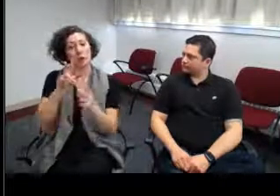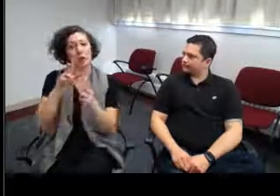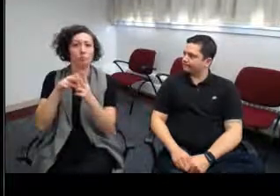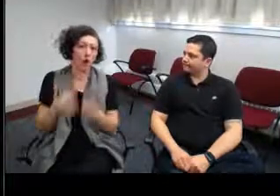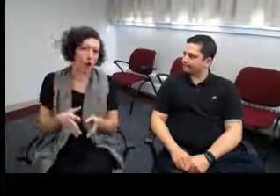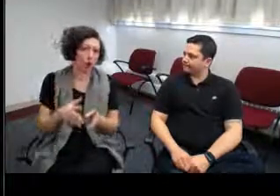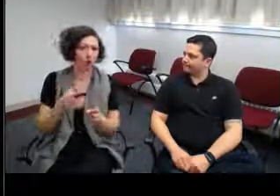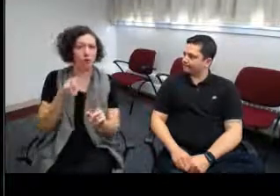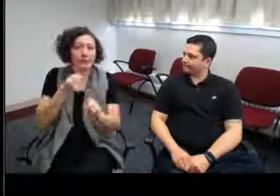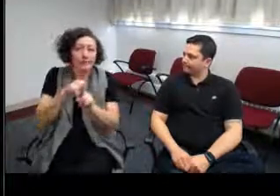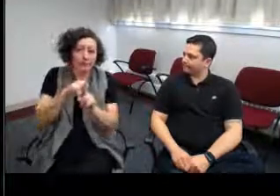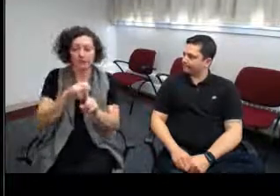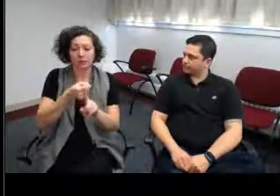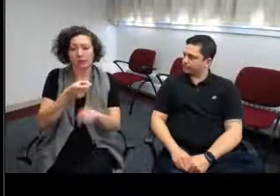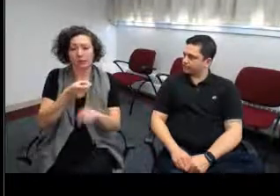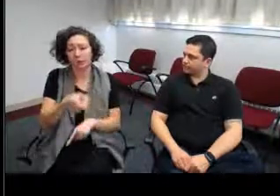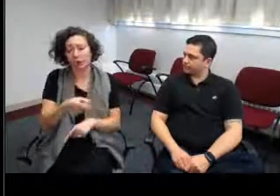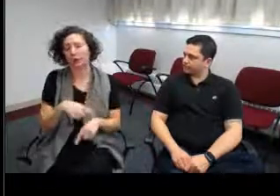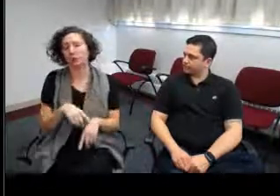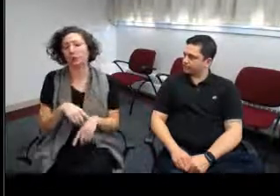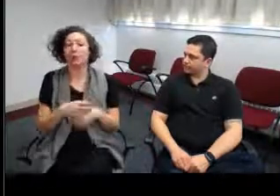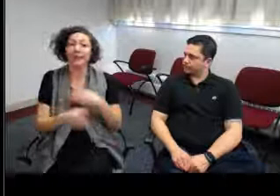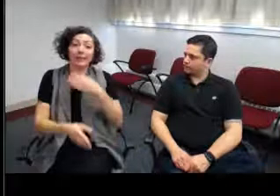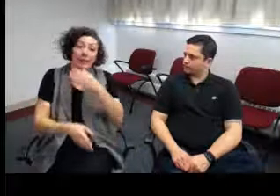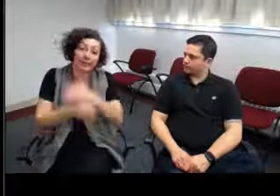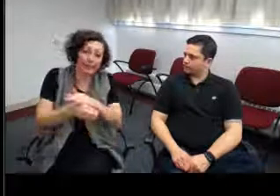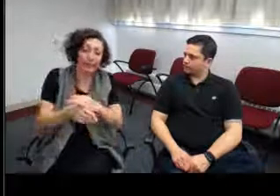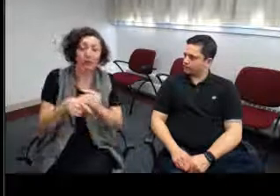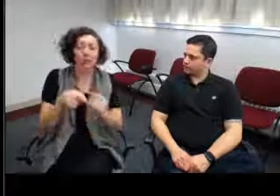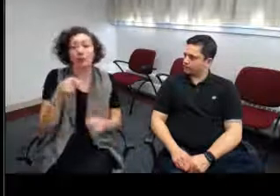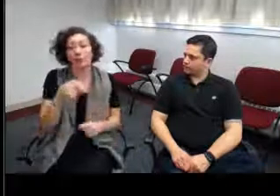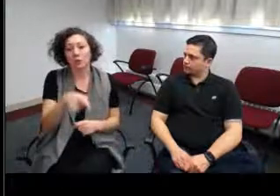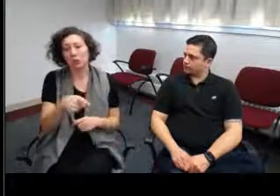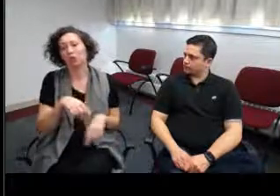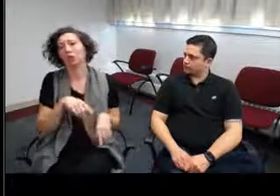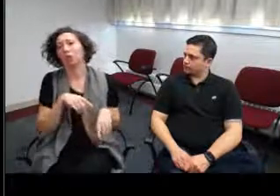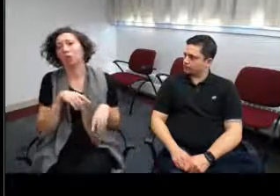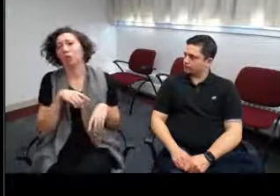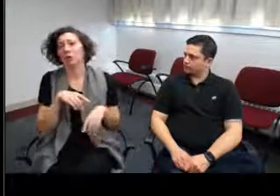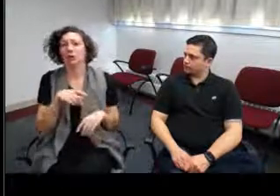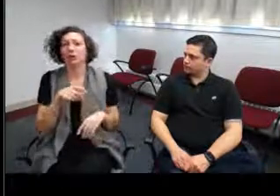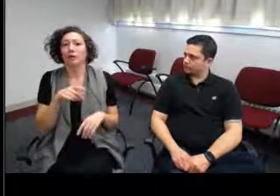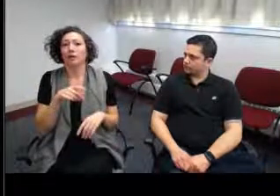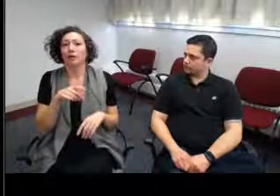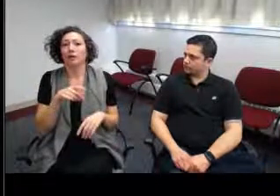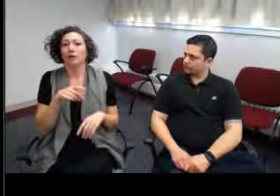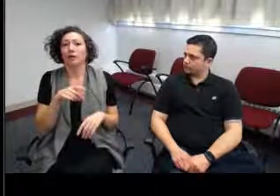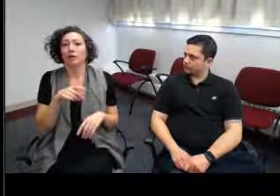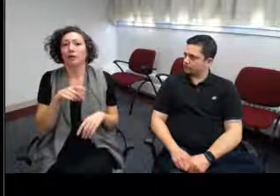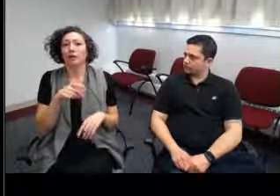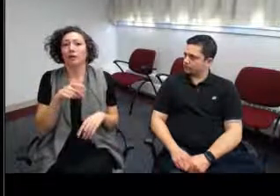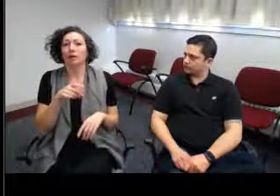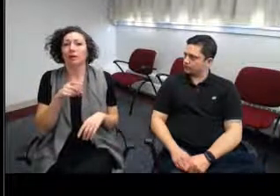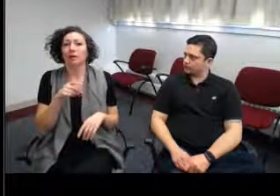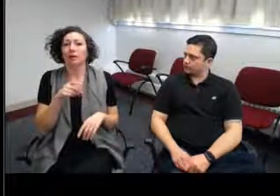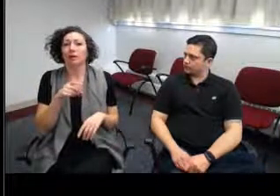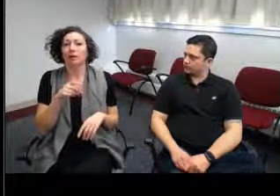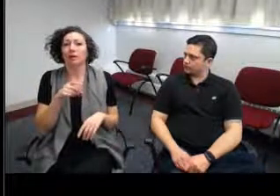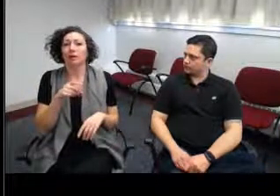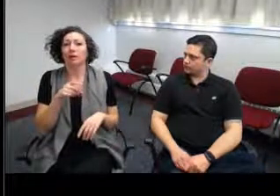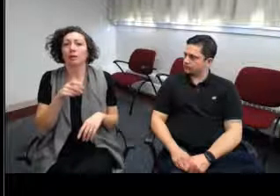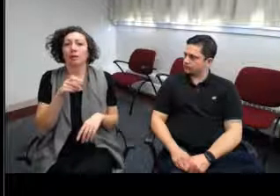their relationship. And, yeah, I said, in the past year, has your partner hit you or kicked you, spit at